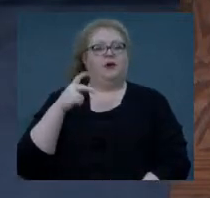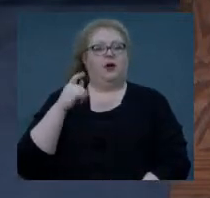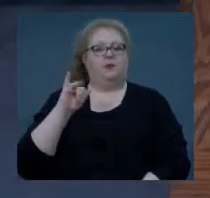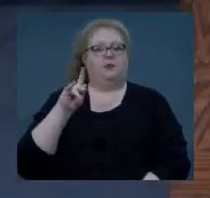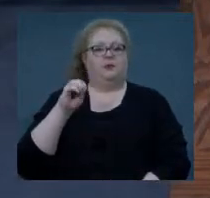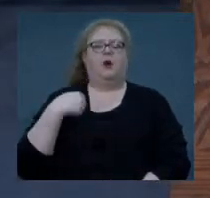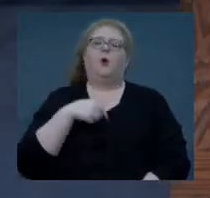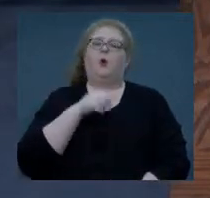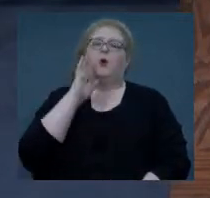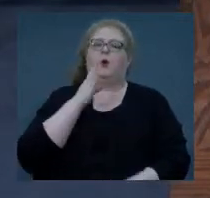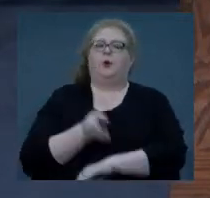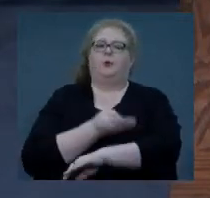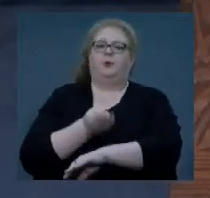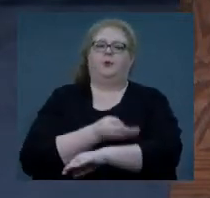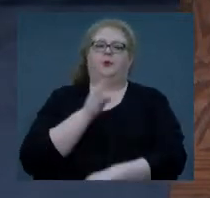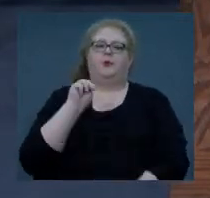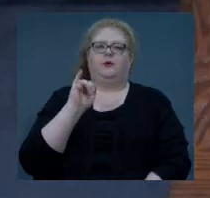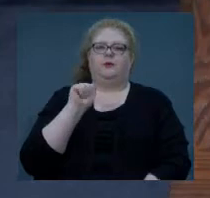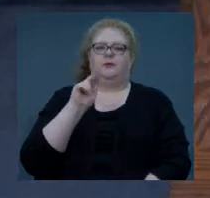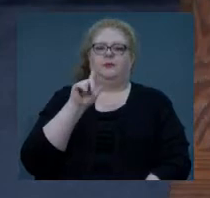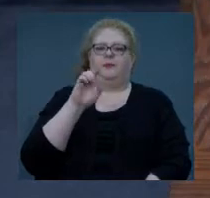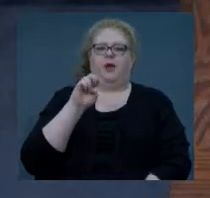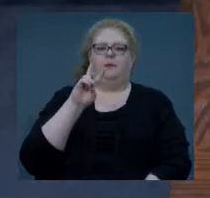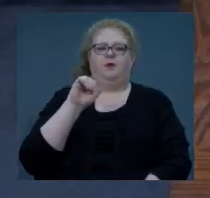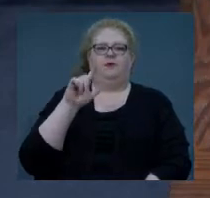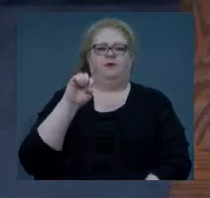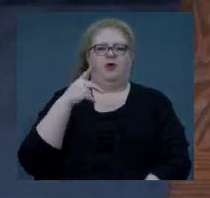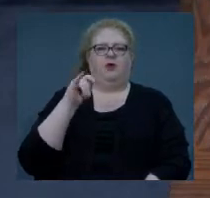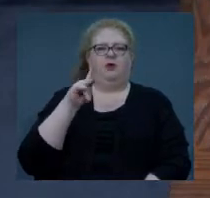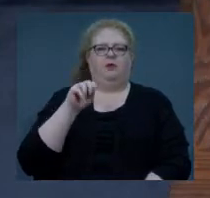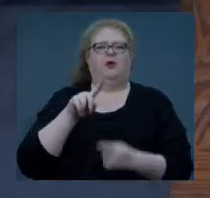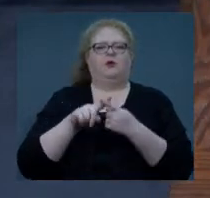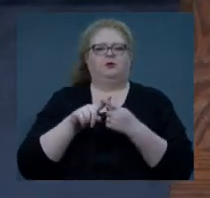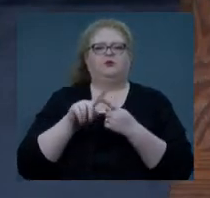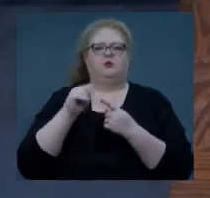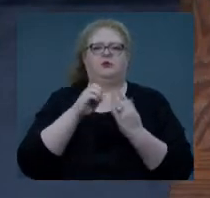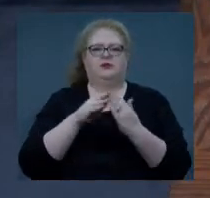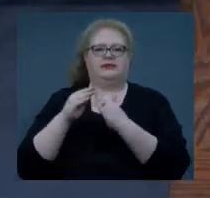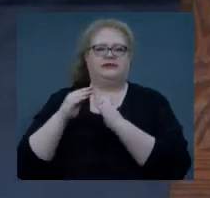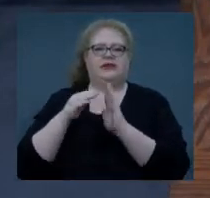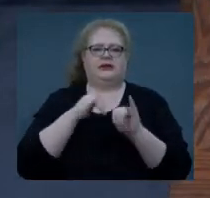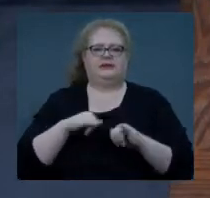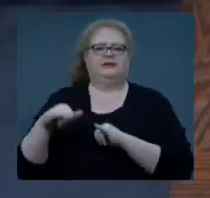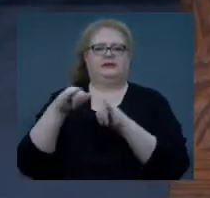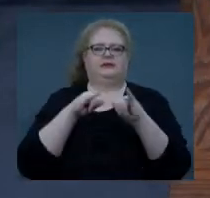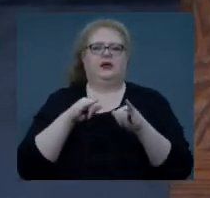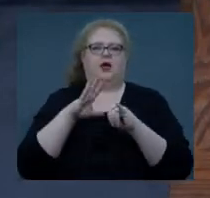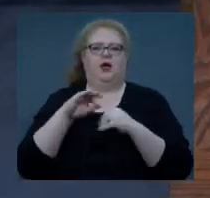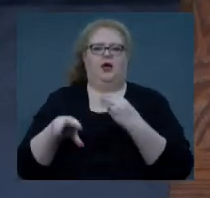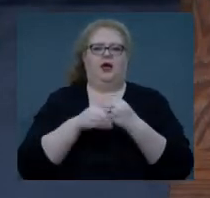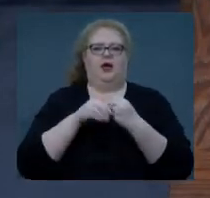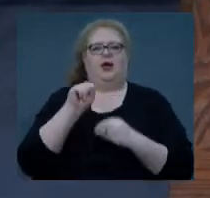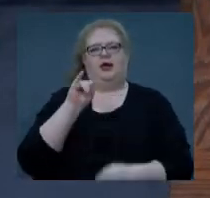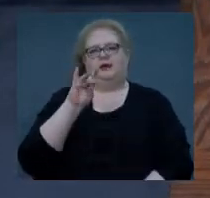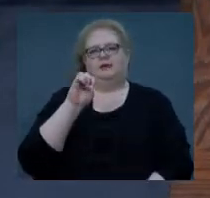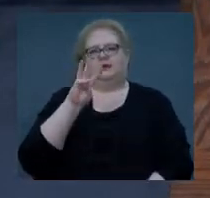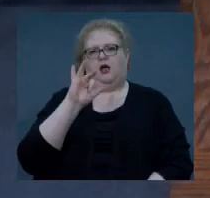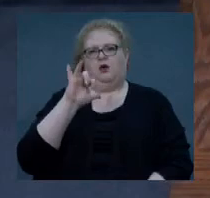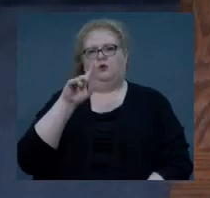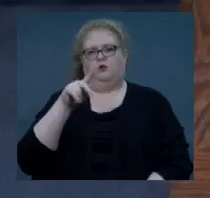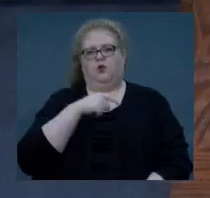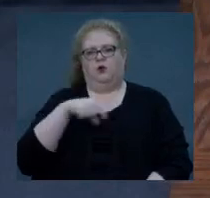improving Mableville Pike to Collector Street standards and adding sidewalk on Mableville Pike. We're extending the sidewalk on